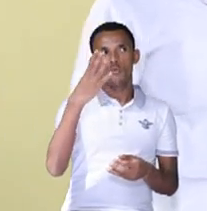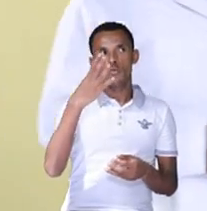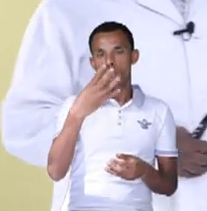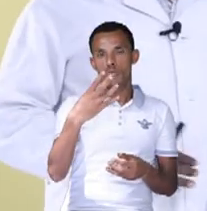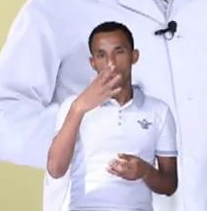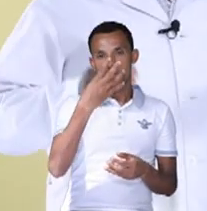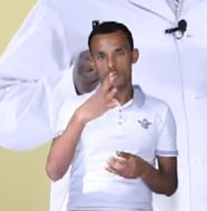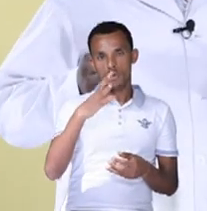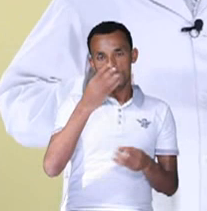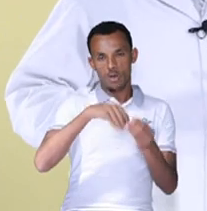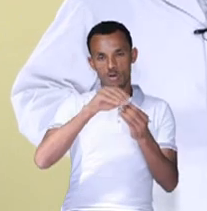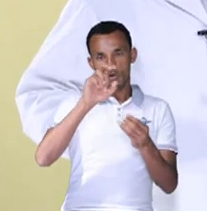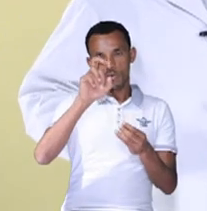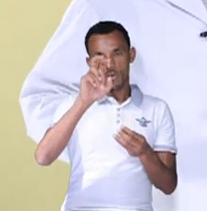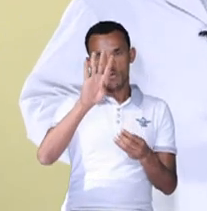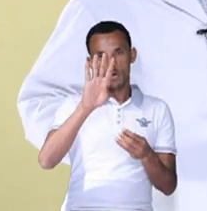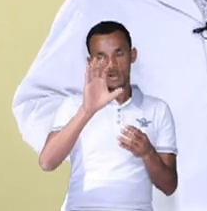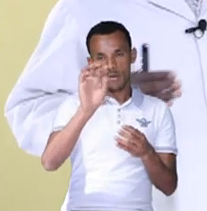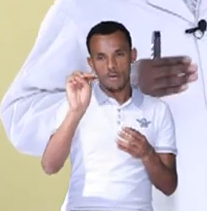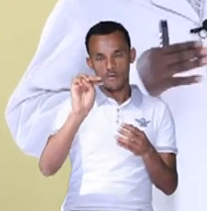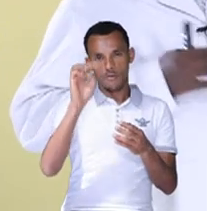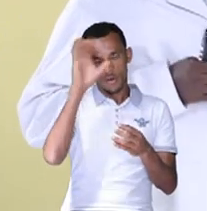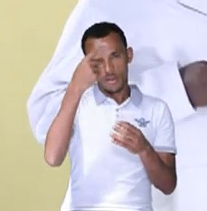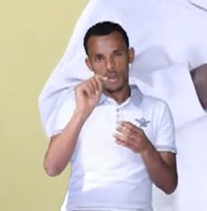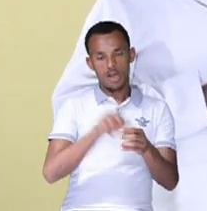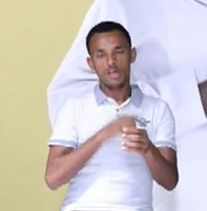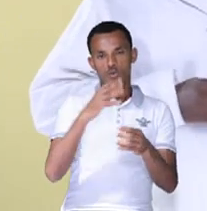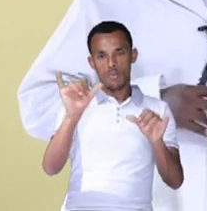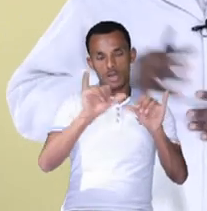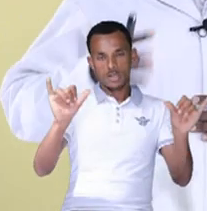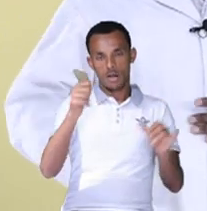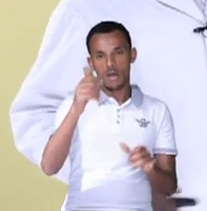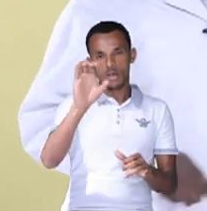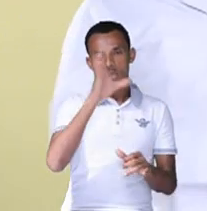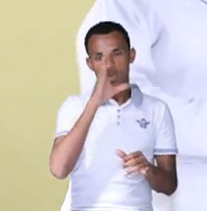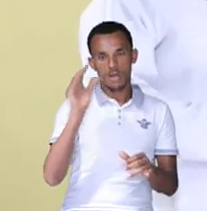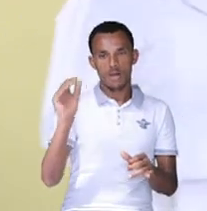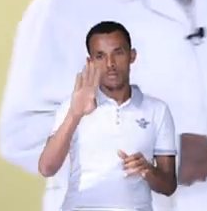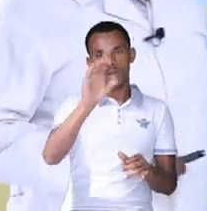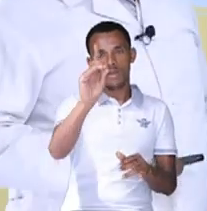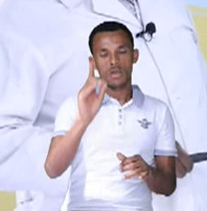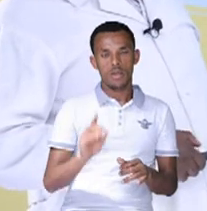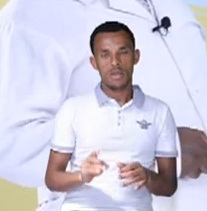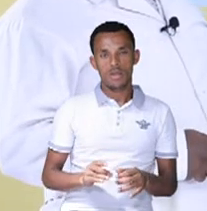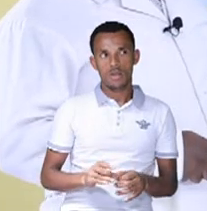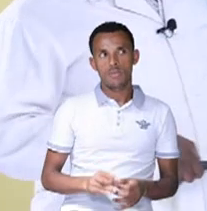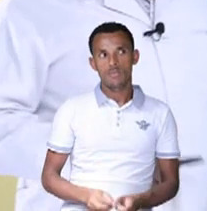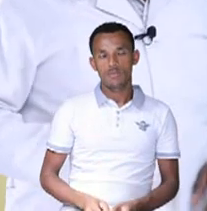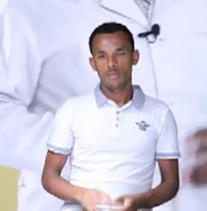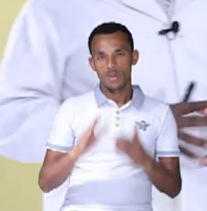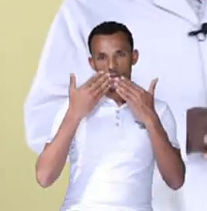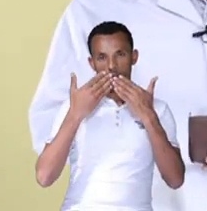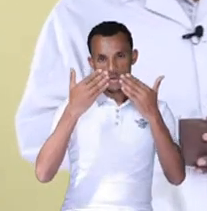centimeter. Find the lengths of measure AC and BD.